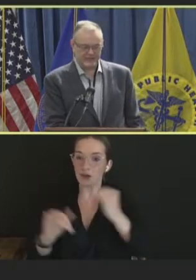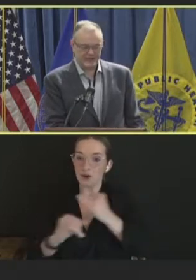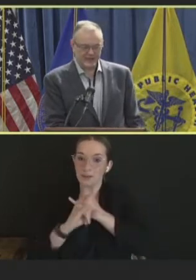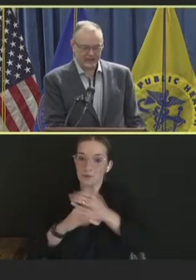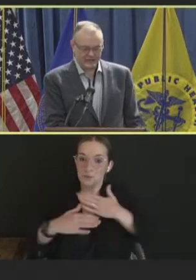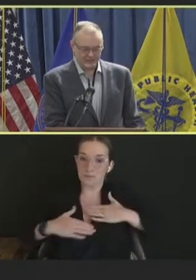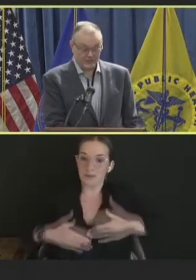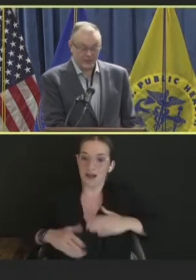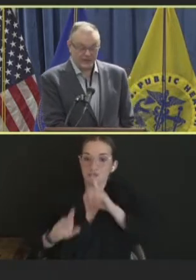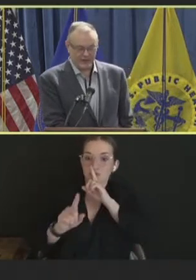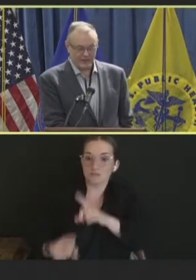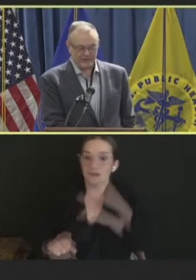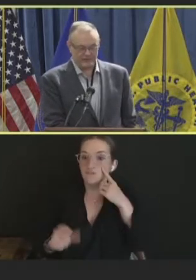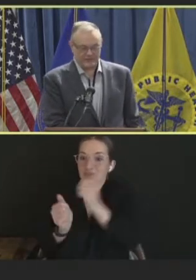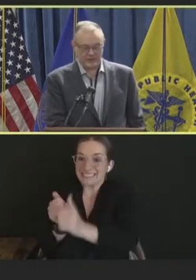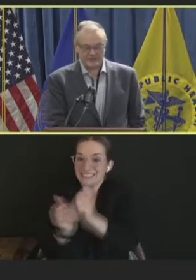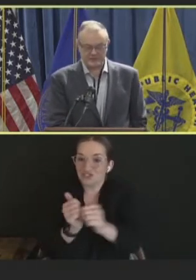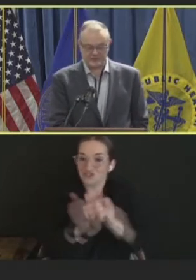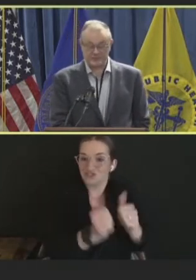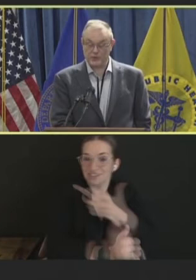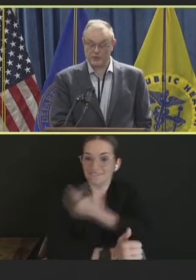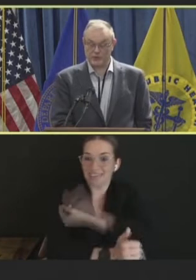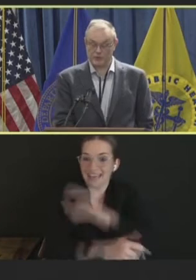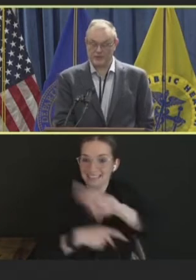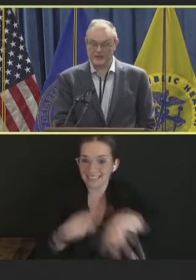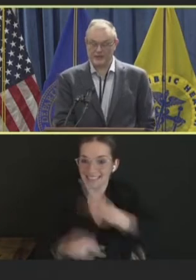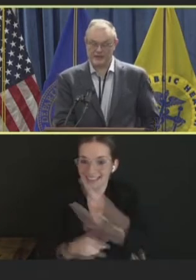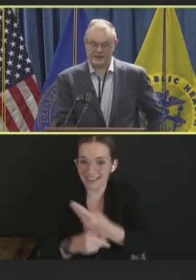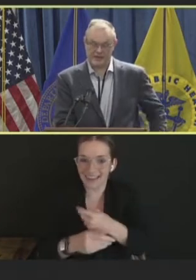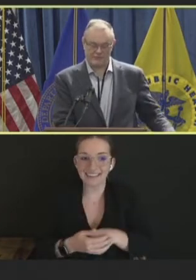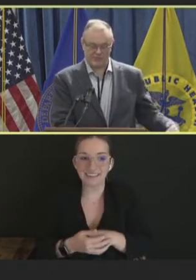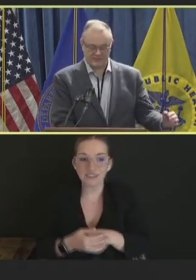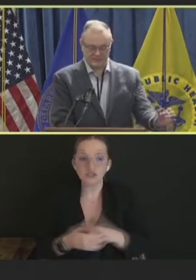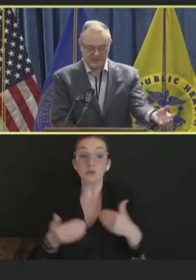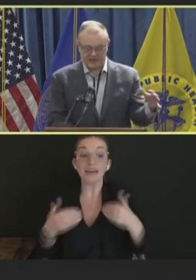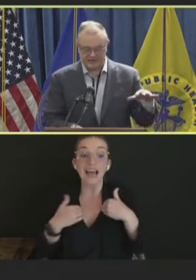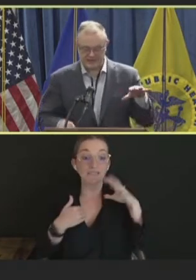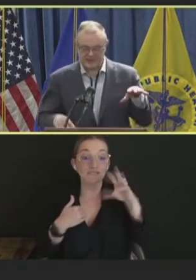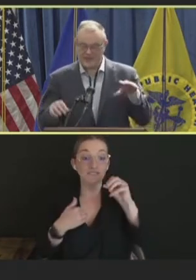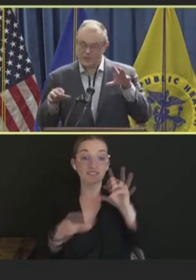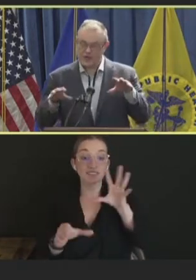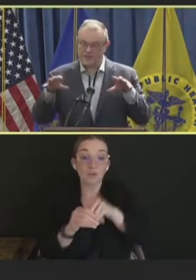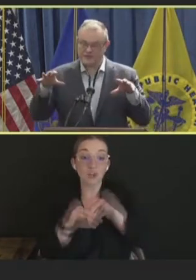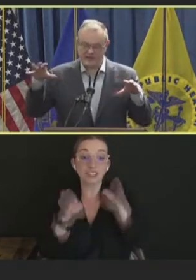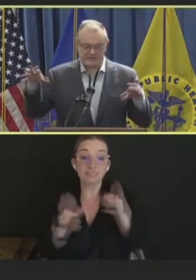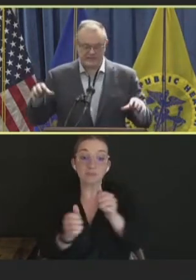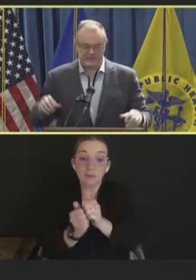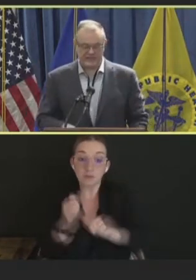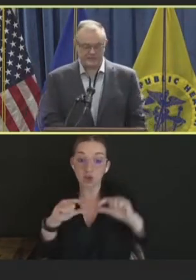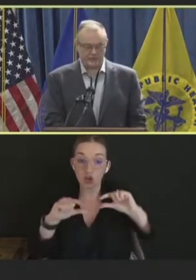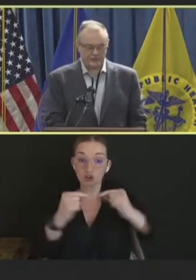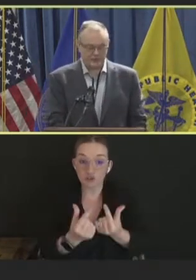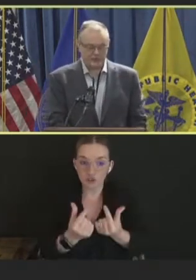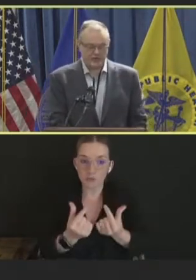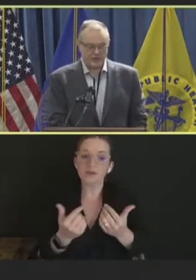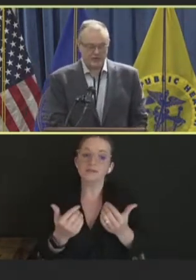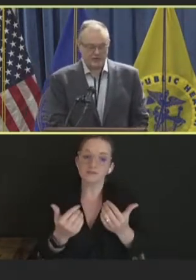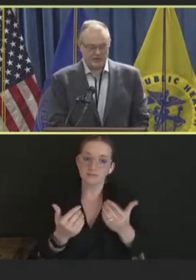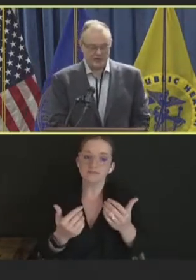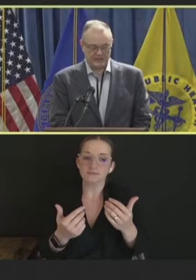immunogenicity. So with that, we had 50 participants per group, and that group is defined as a primary vaccine and a